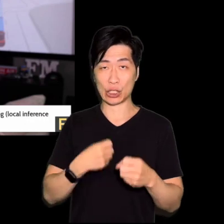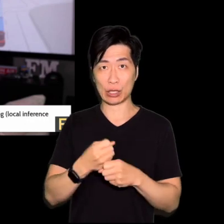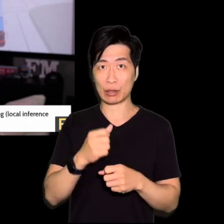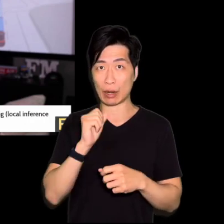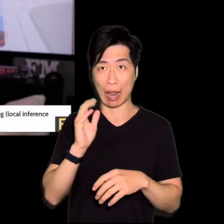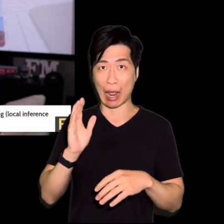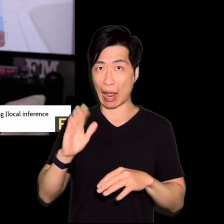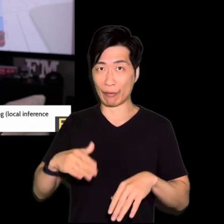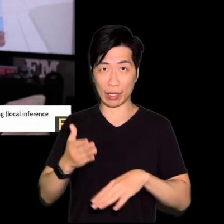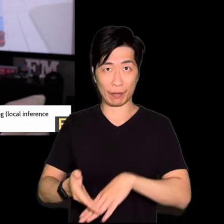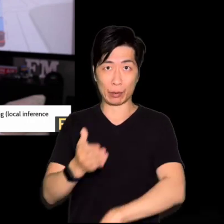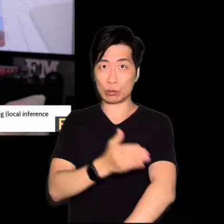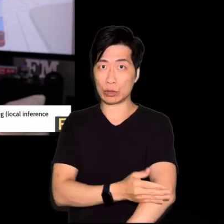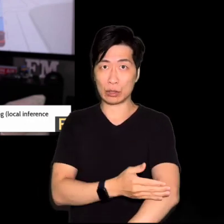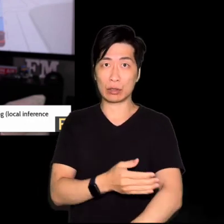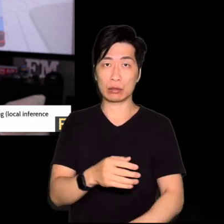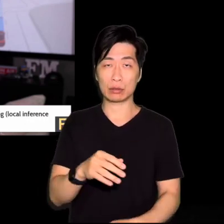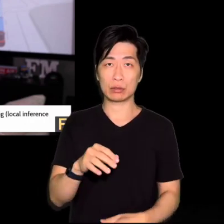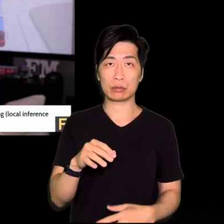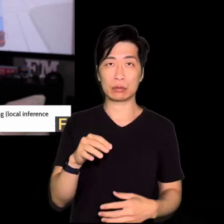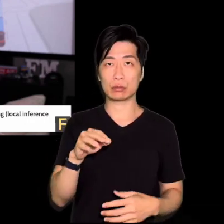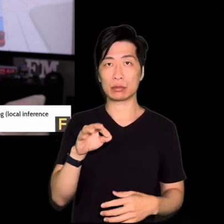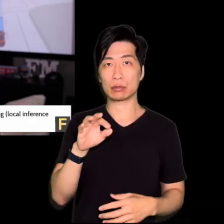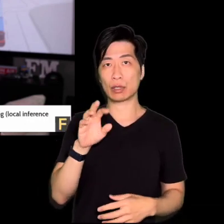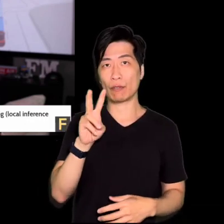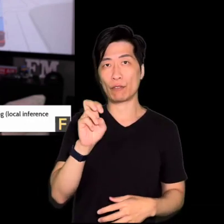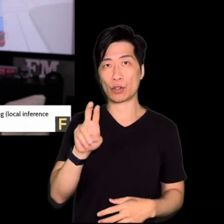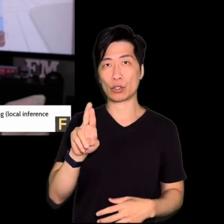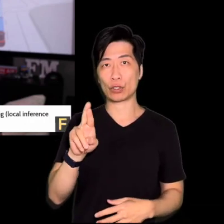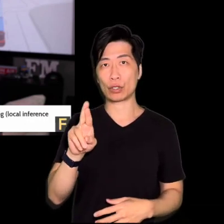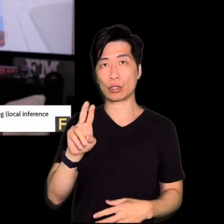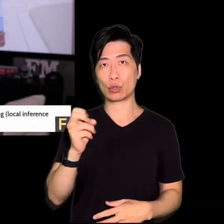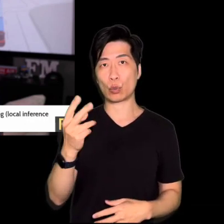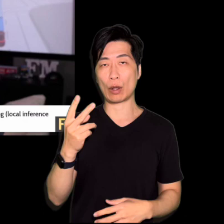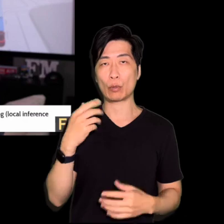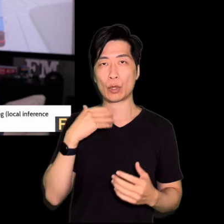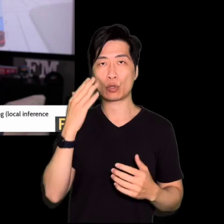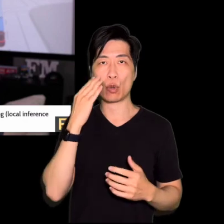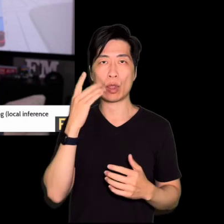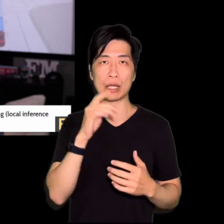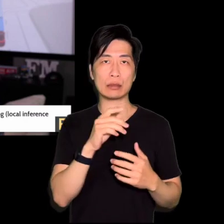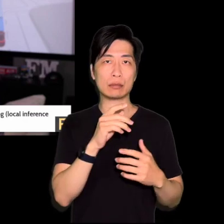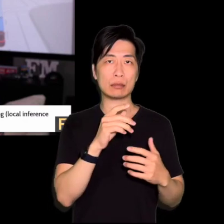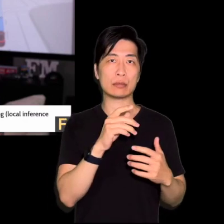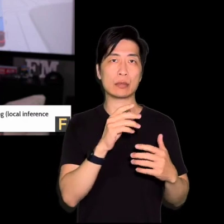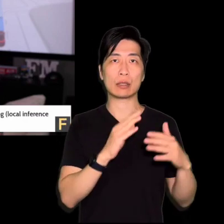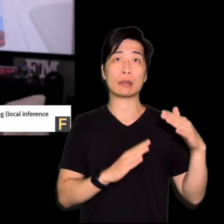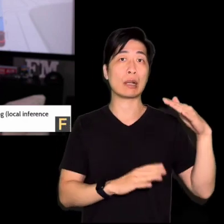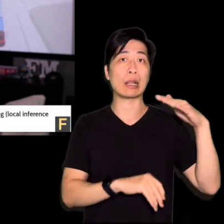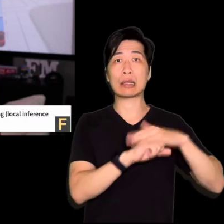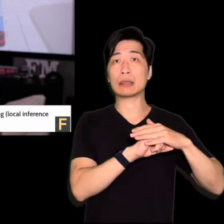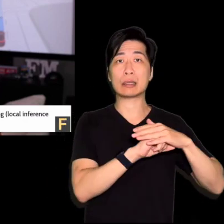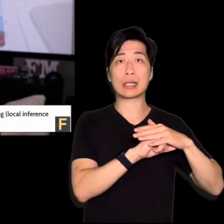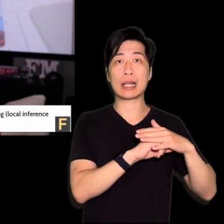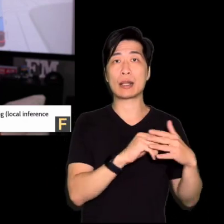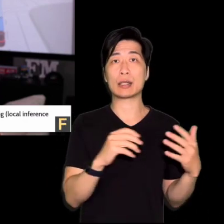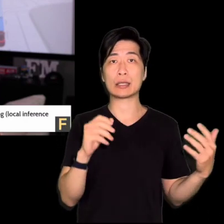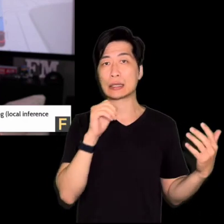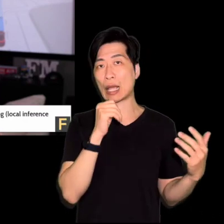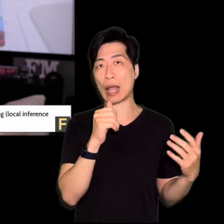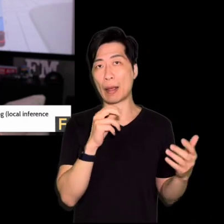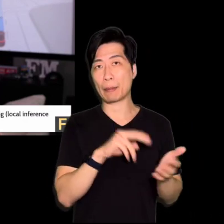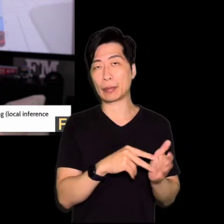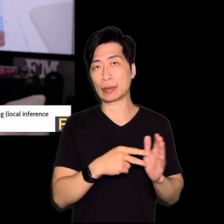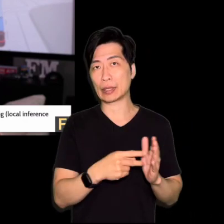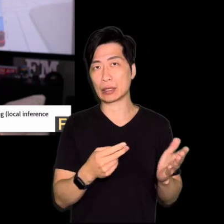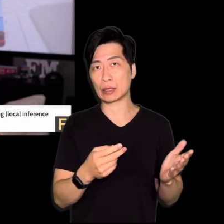improved dramatically on version 12, then we know that the ceiling is not necessarily, in my opinion, the